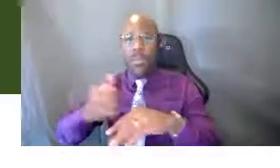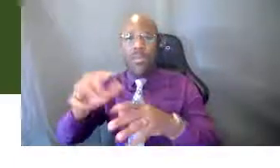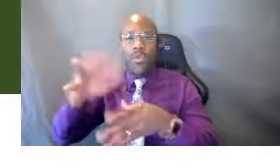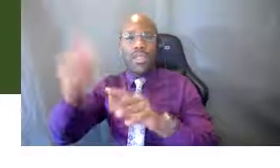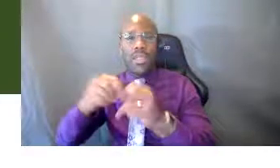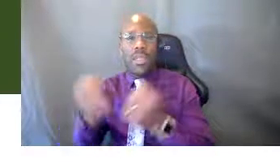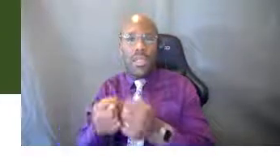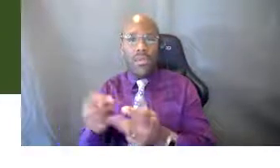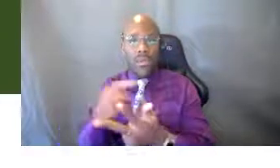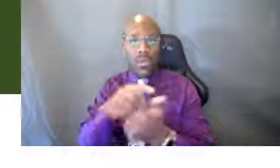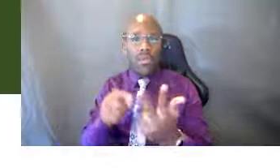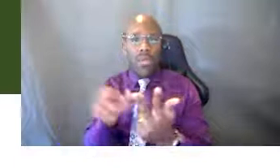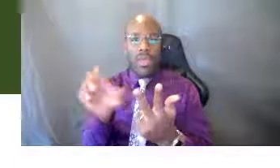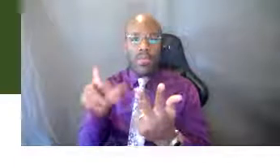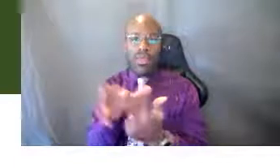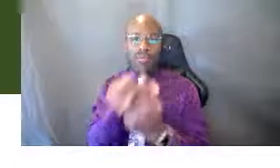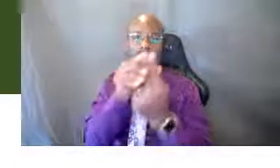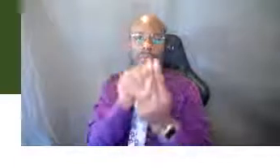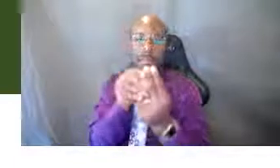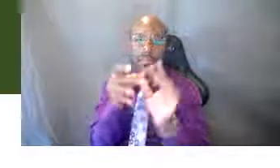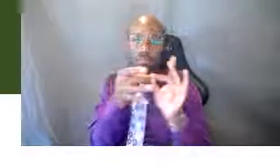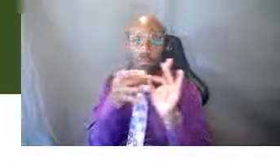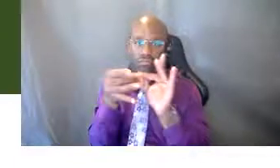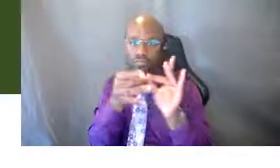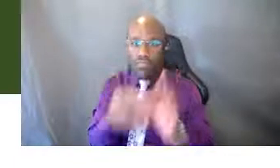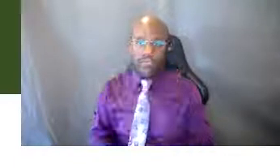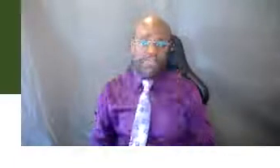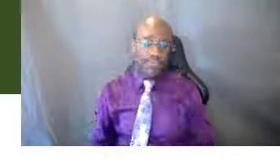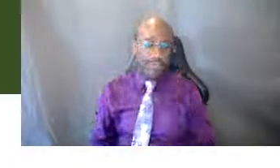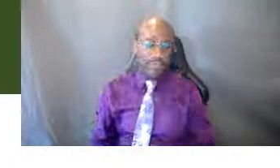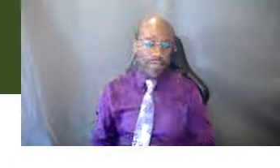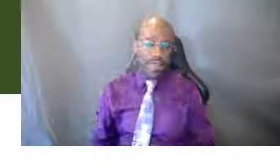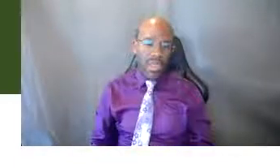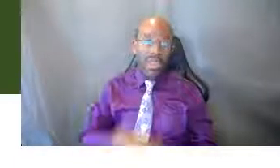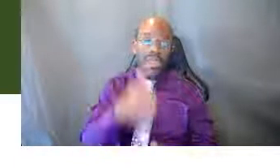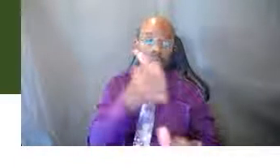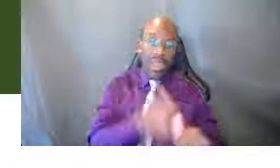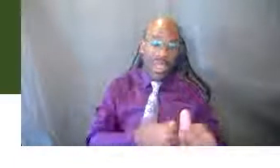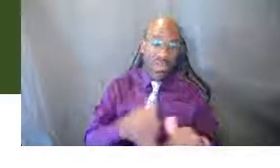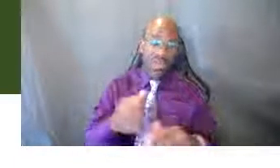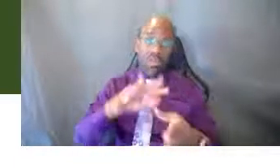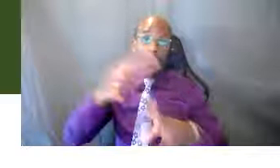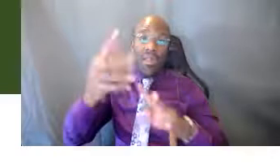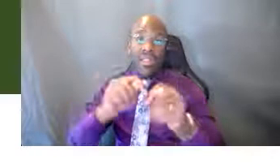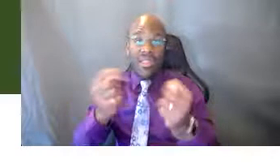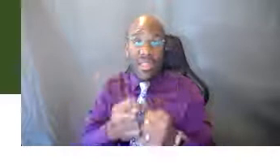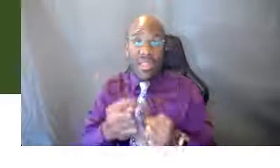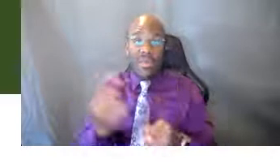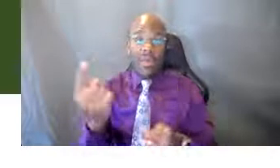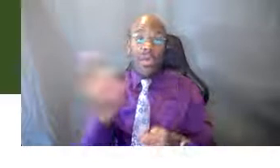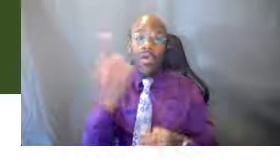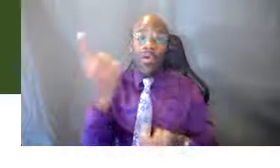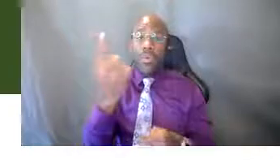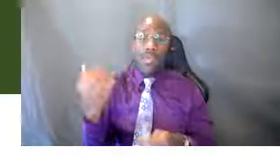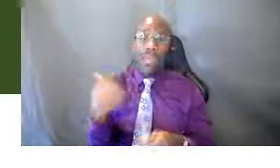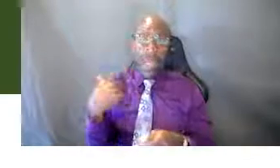And then each mobile crisis team also consists of a nurse or EMT and a crisis worker with several